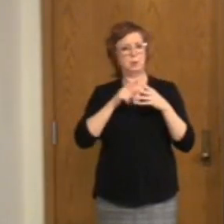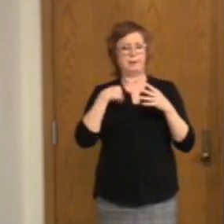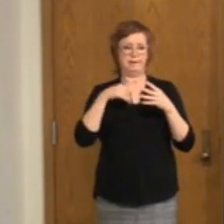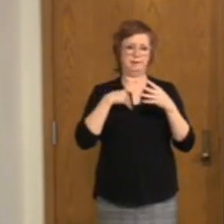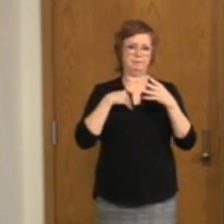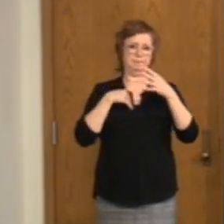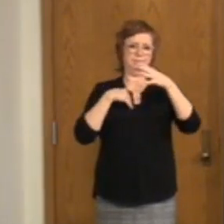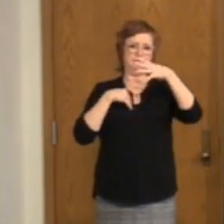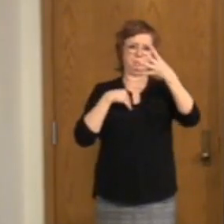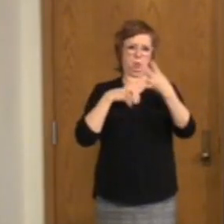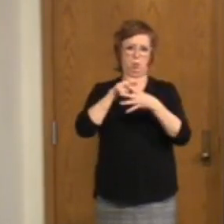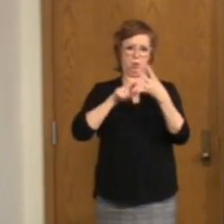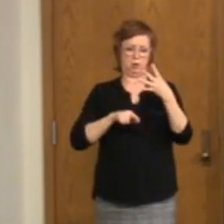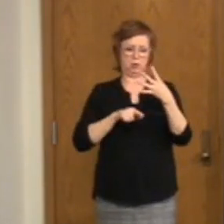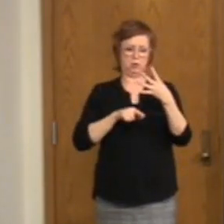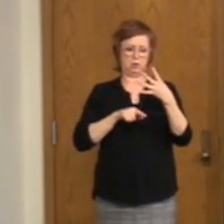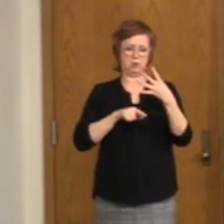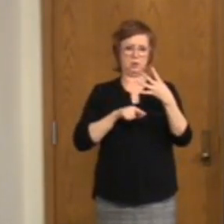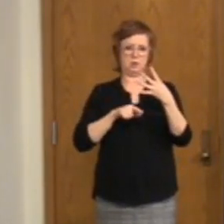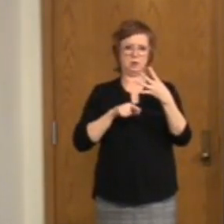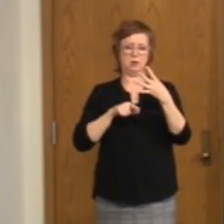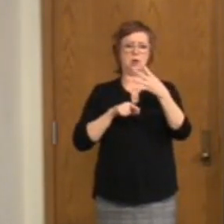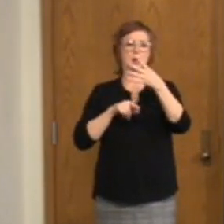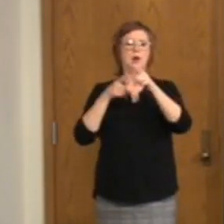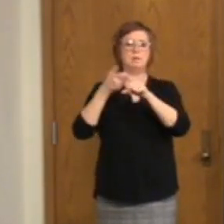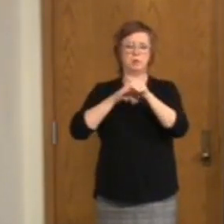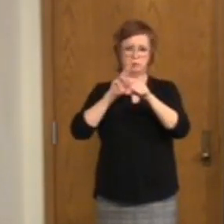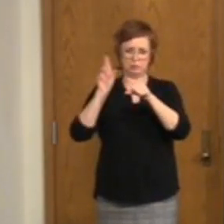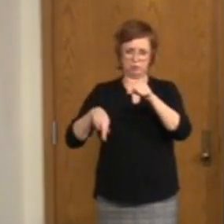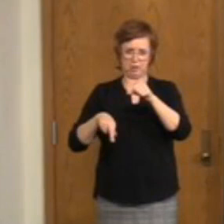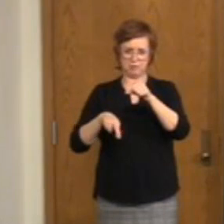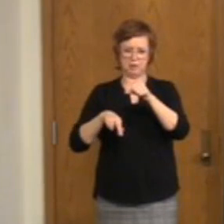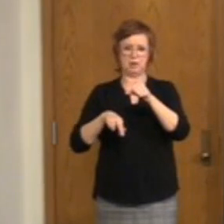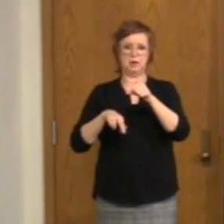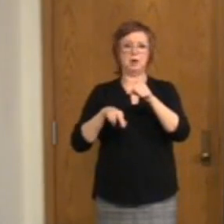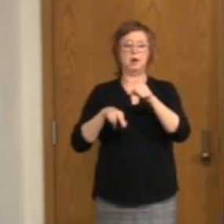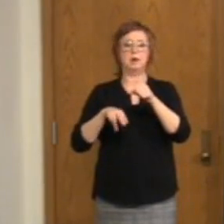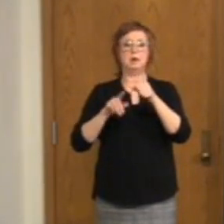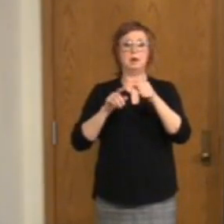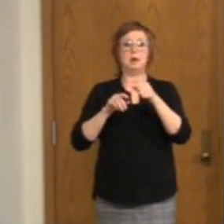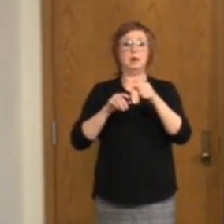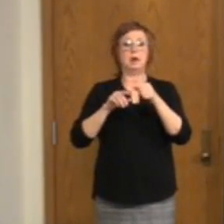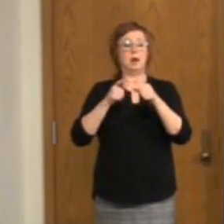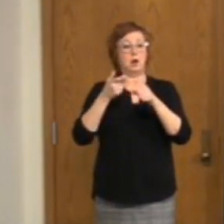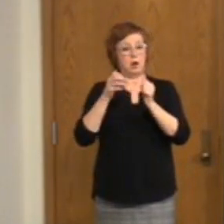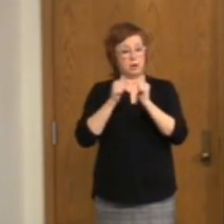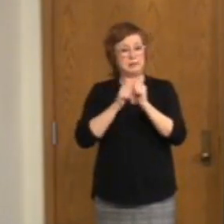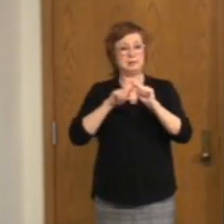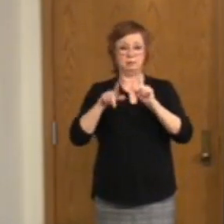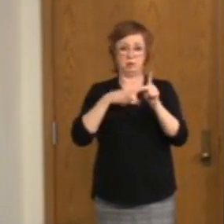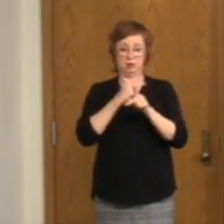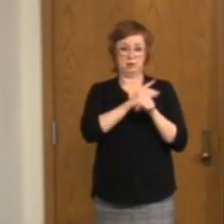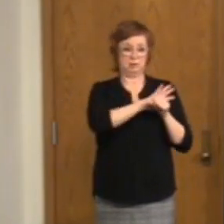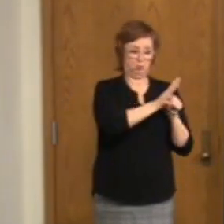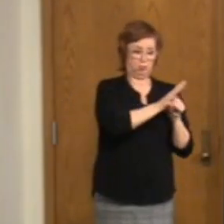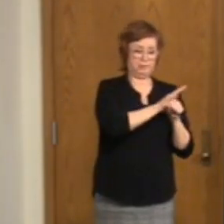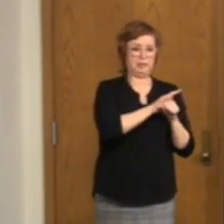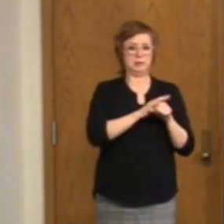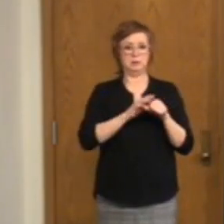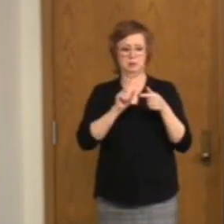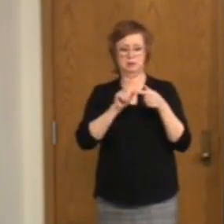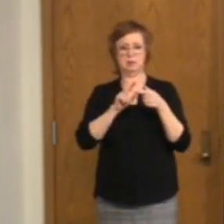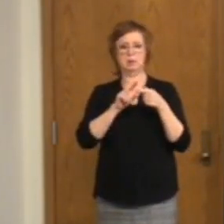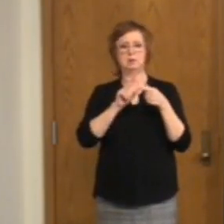concern in Regina. 2 initially were travel-related, 2 are not travel-related. And we were testing 3 to 6% of all